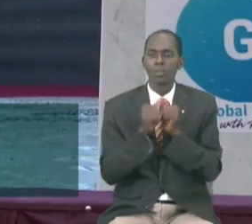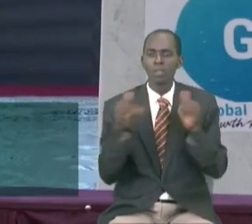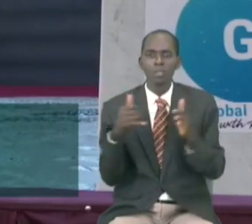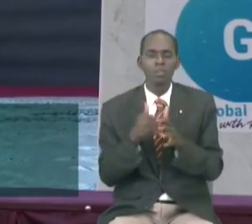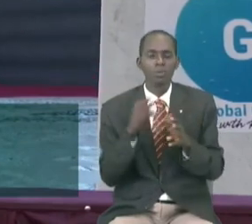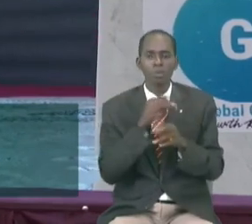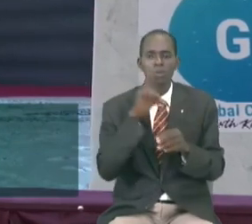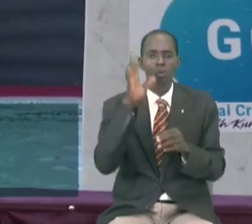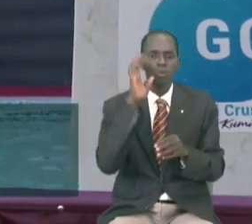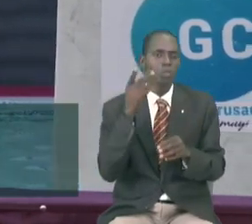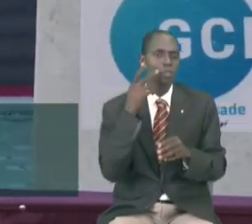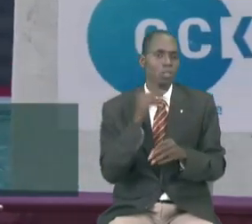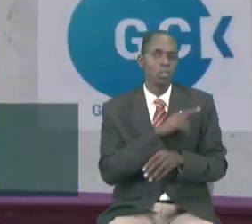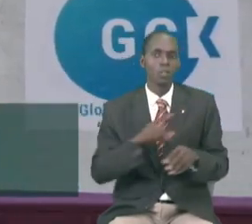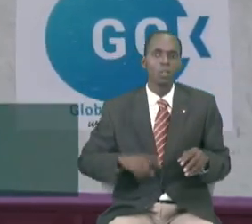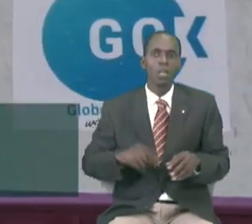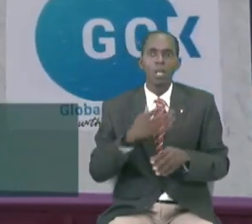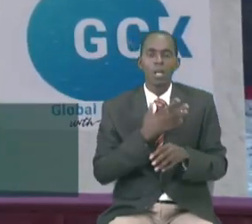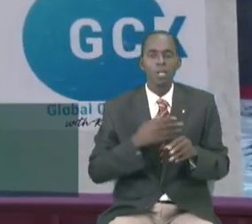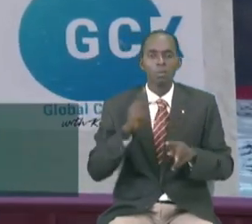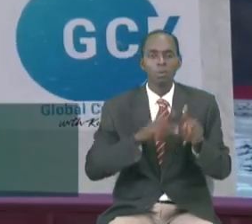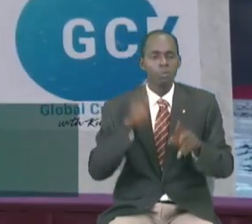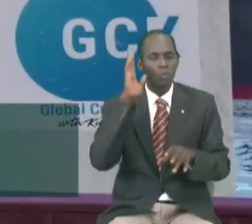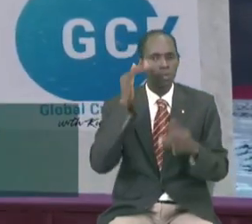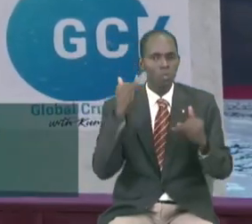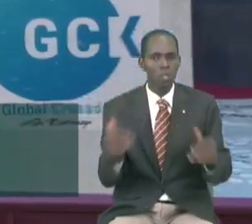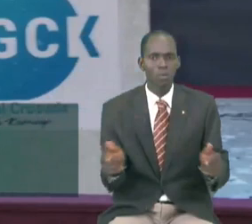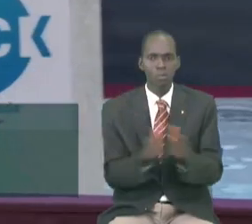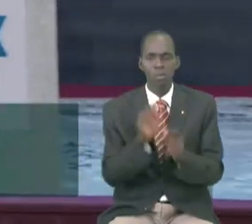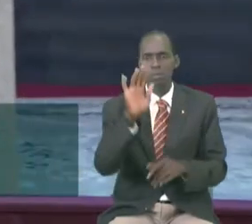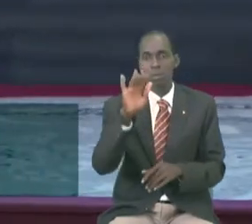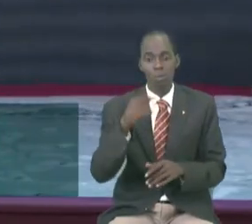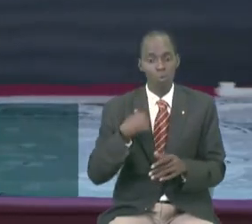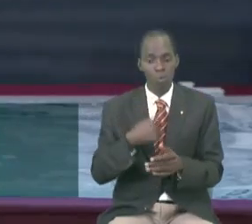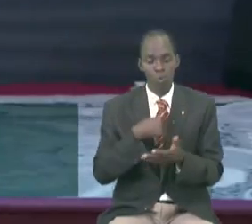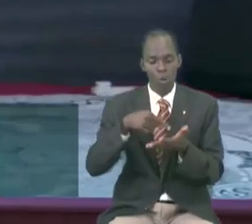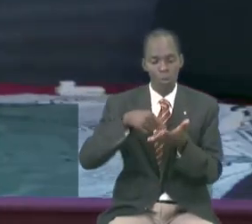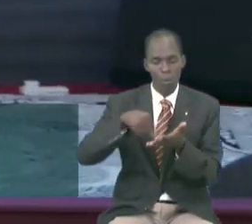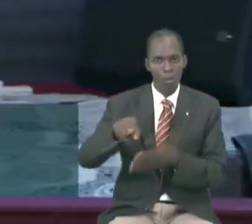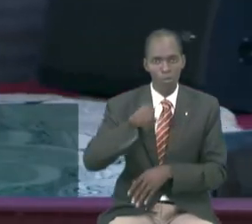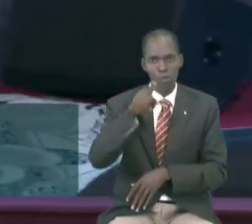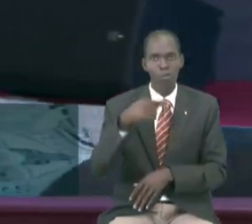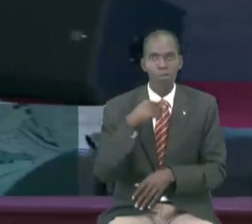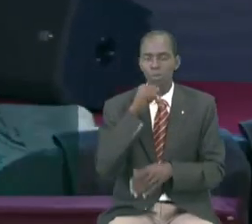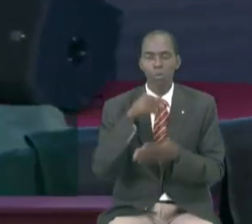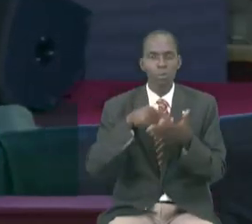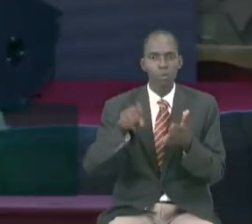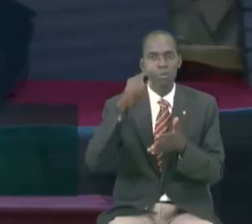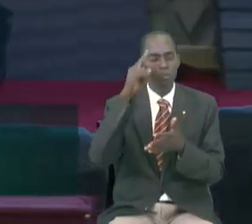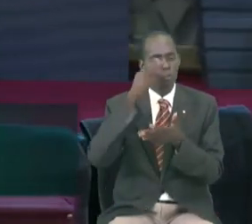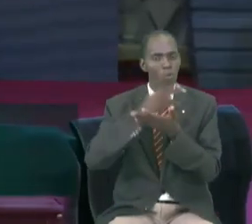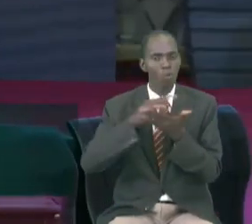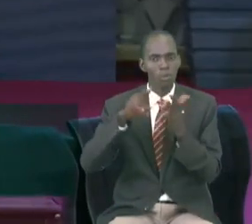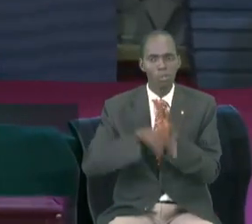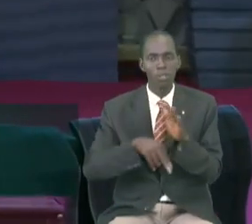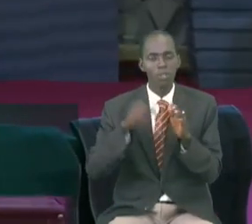holiness without which no man shall see the Lord. We pay you for this. This is our tradition. And this is our doctrine. The